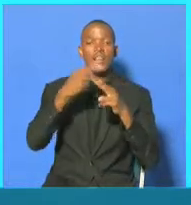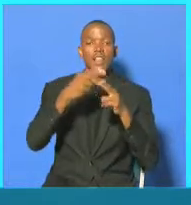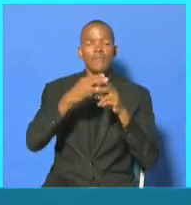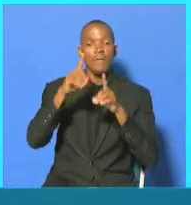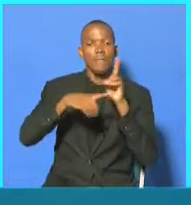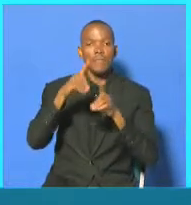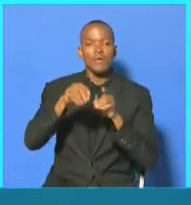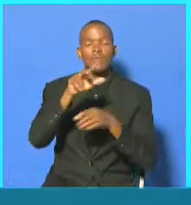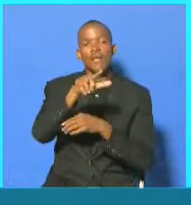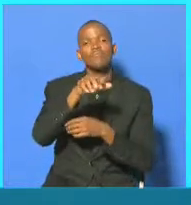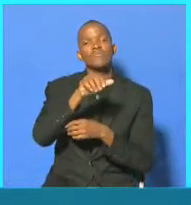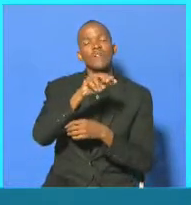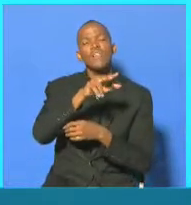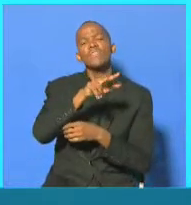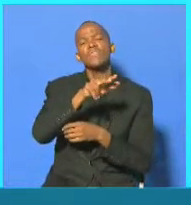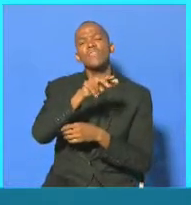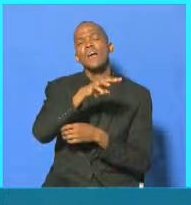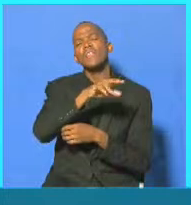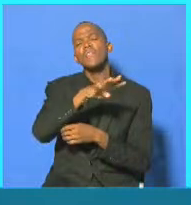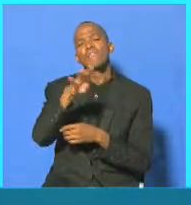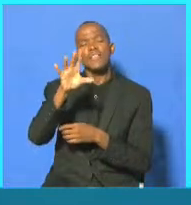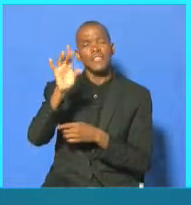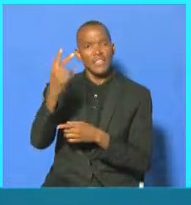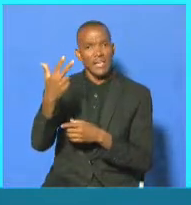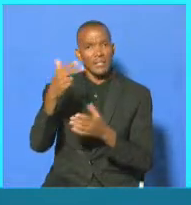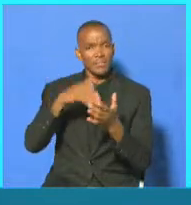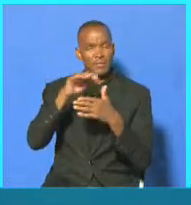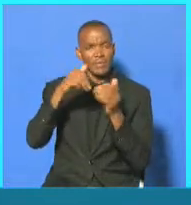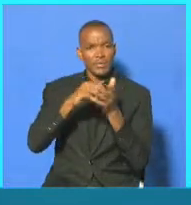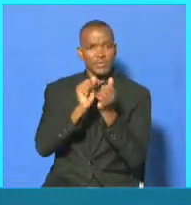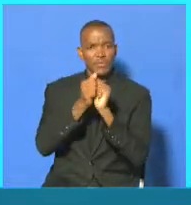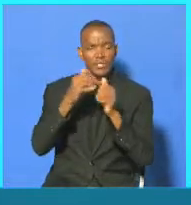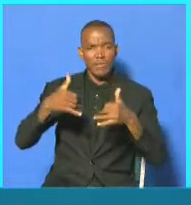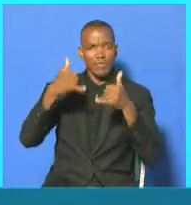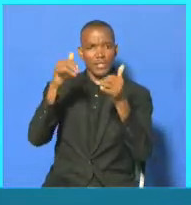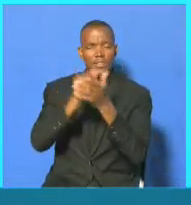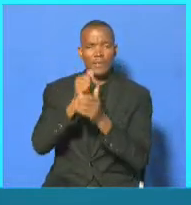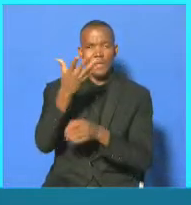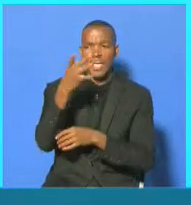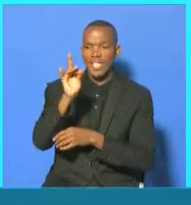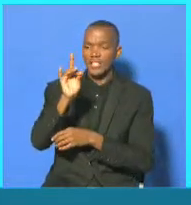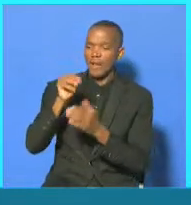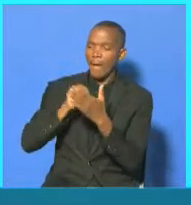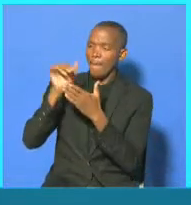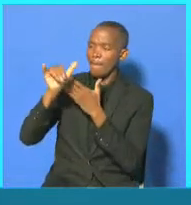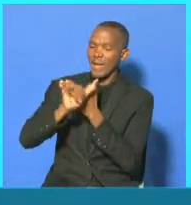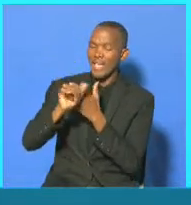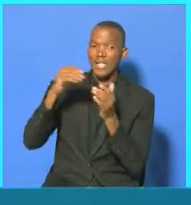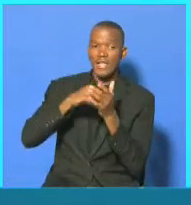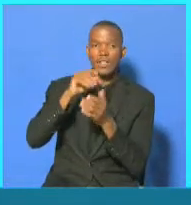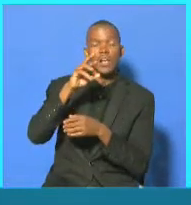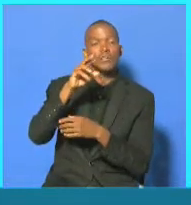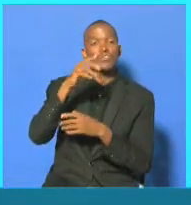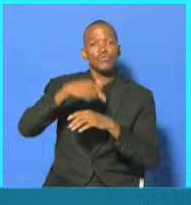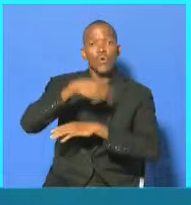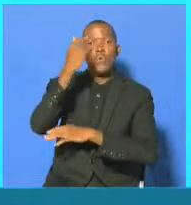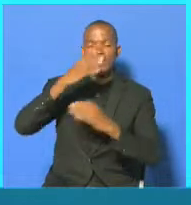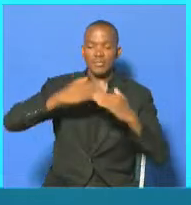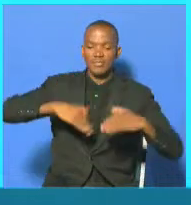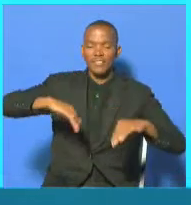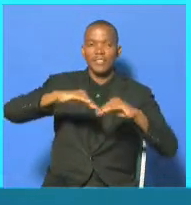for the 43rd edition of Botswana Sports Awards, scheduled for the 18th of May at Royal Aria in